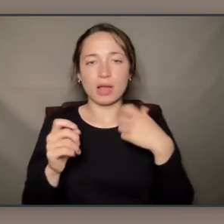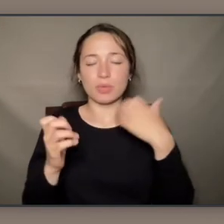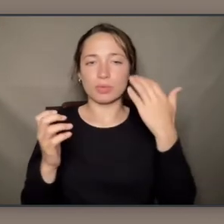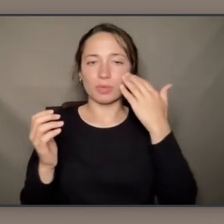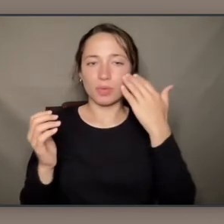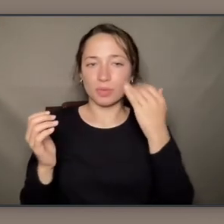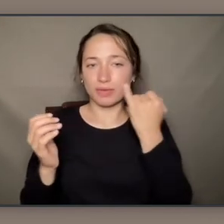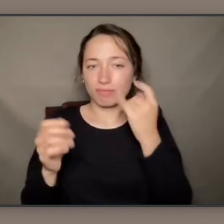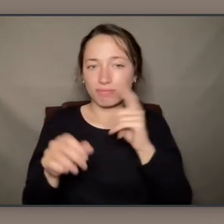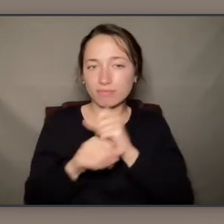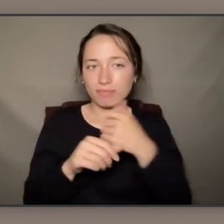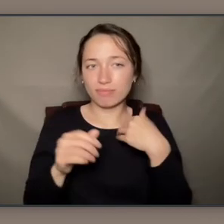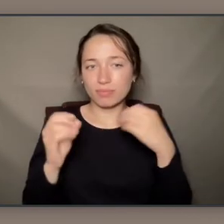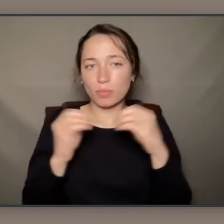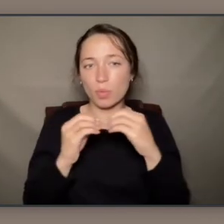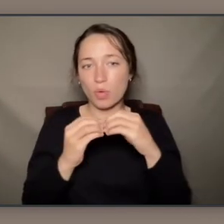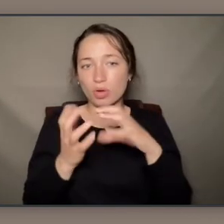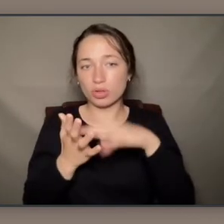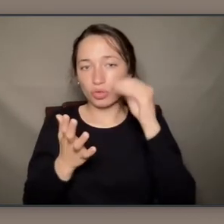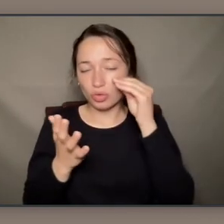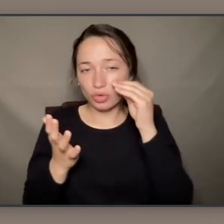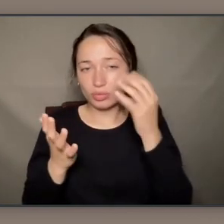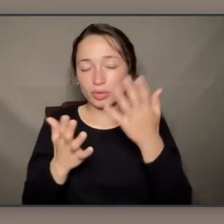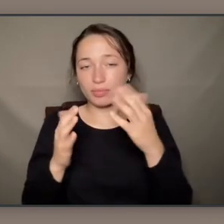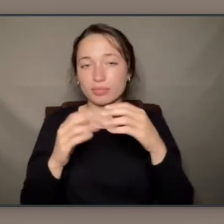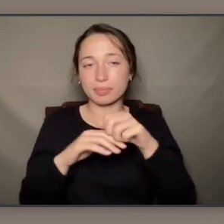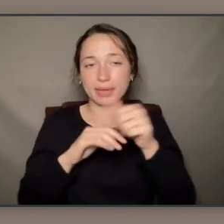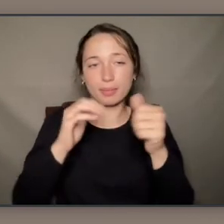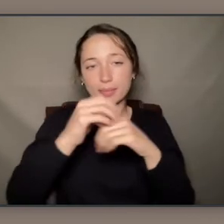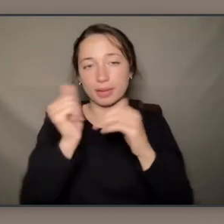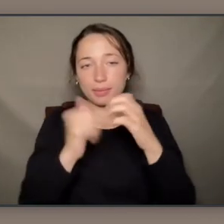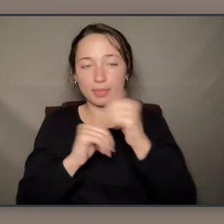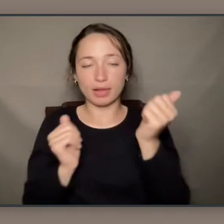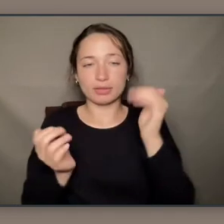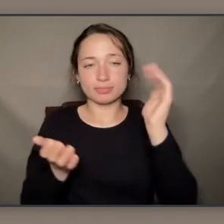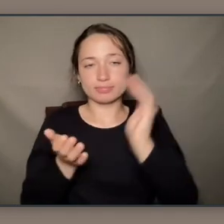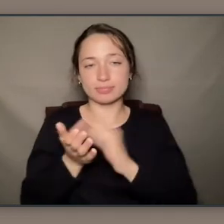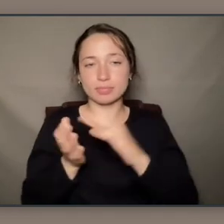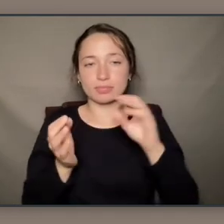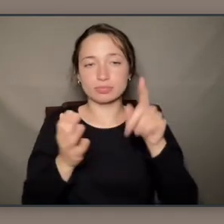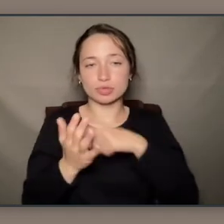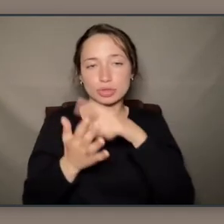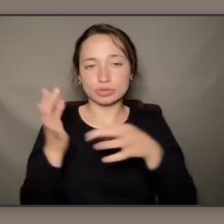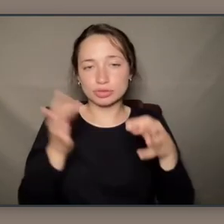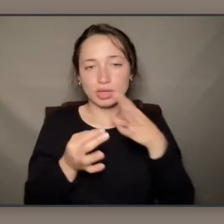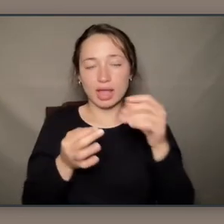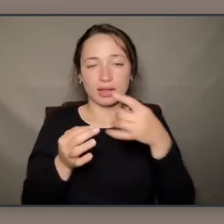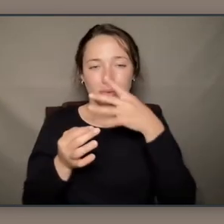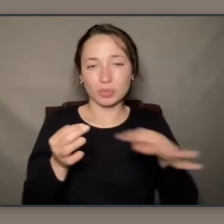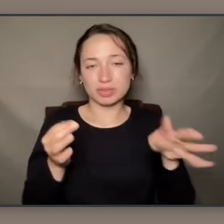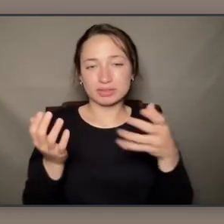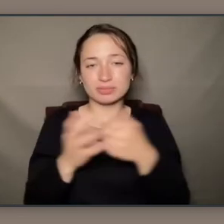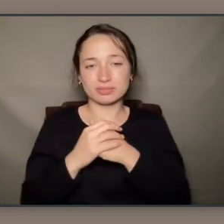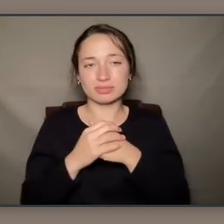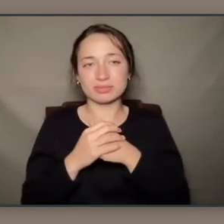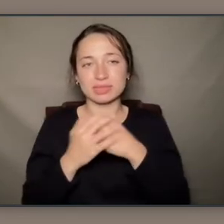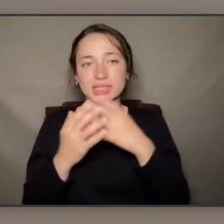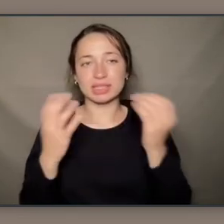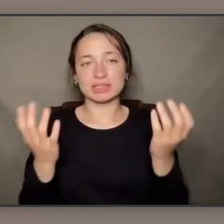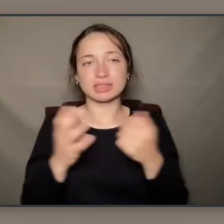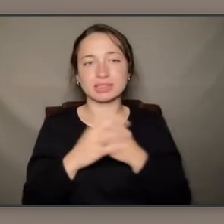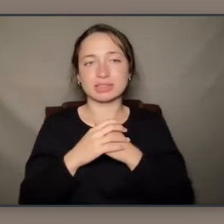and I know there's more things I need to learn and to peel off layers of prejudice and